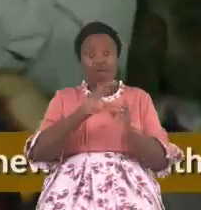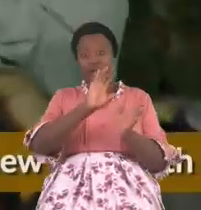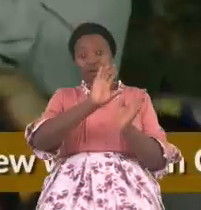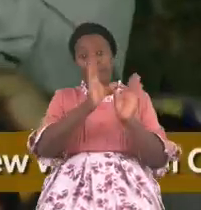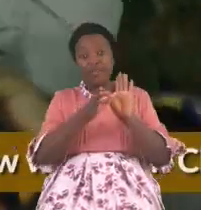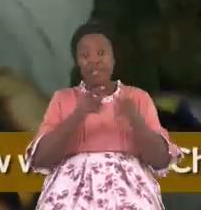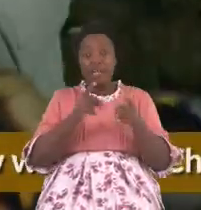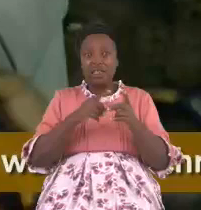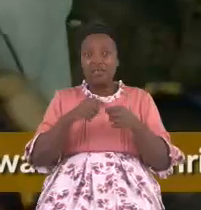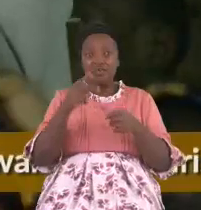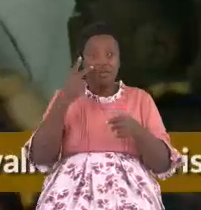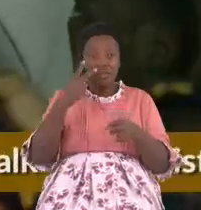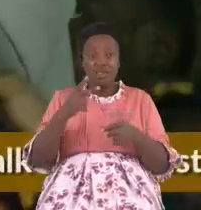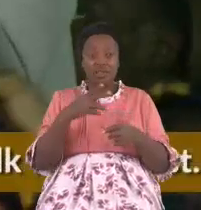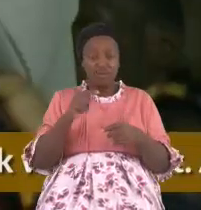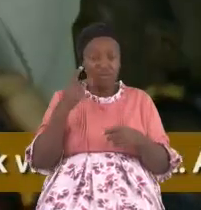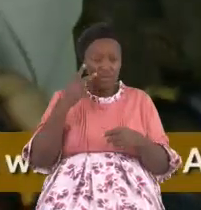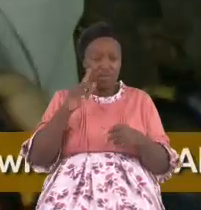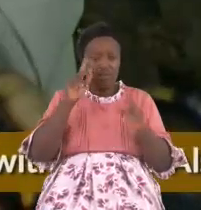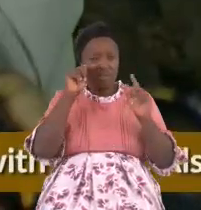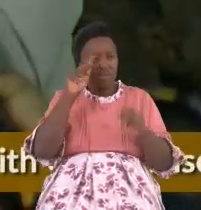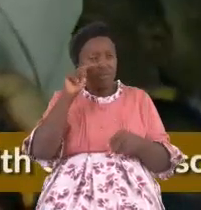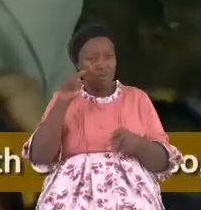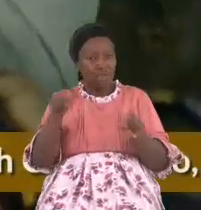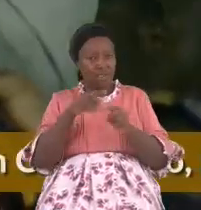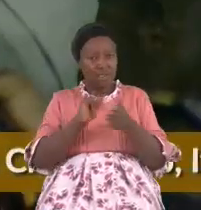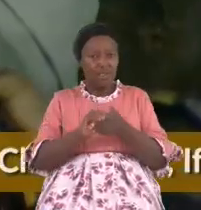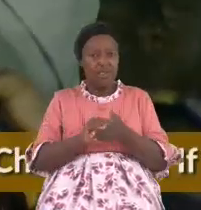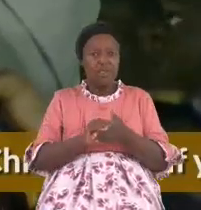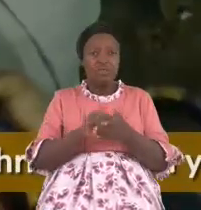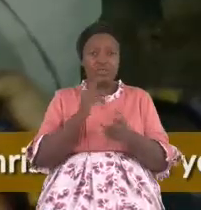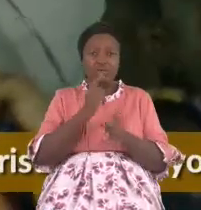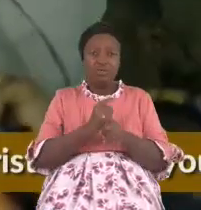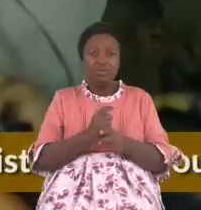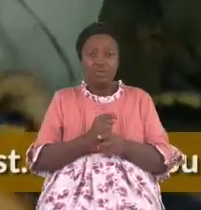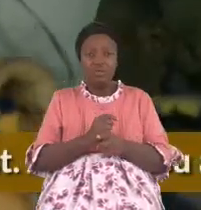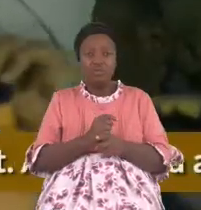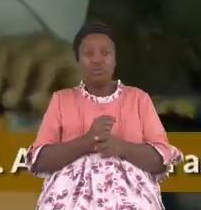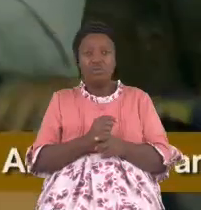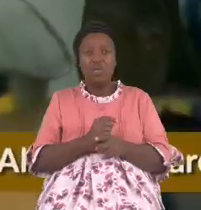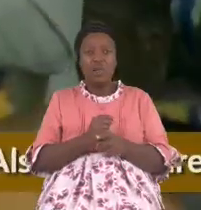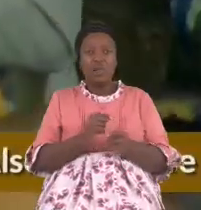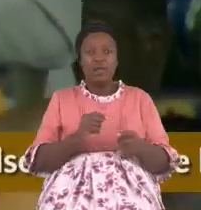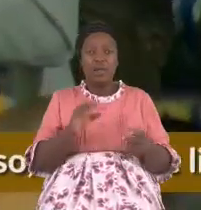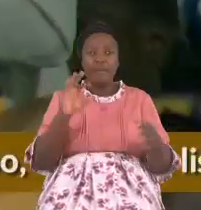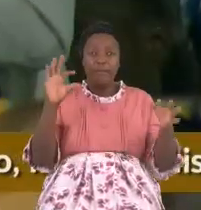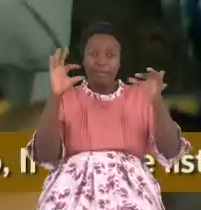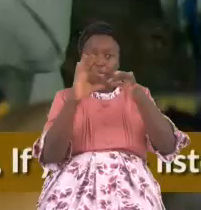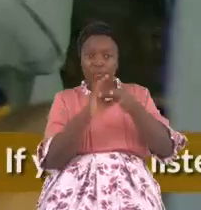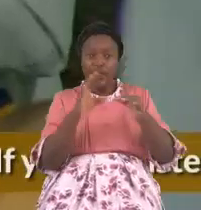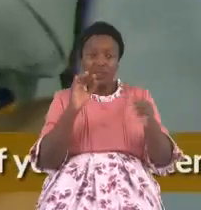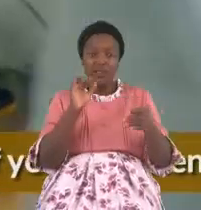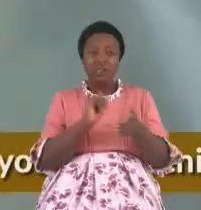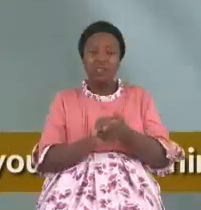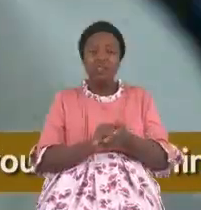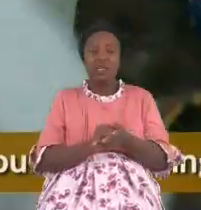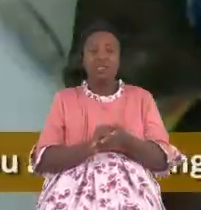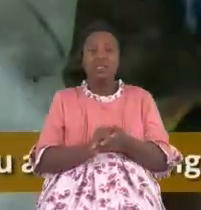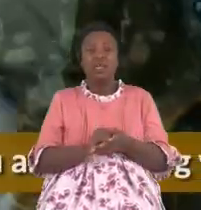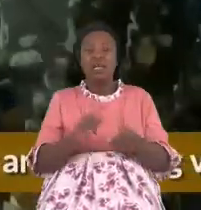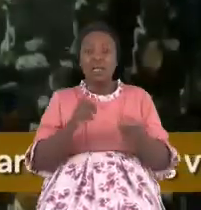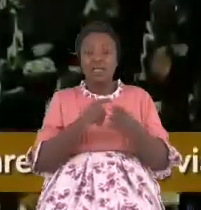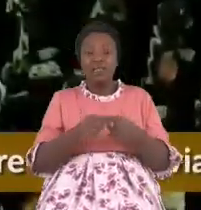link there just click that link and fill the form and simply submit we will get back to